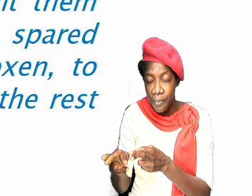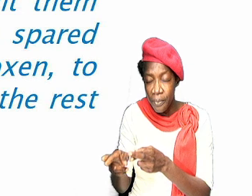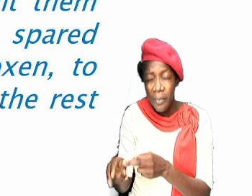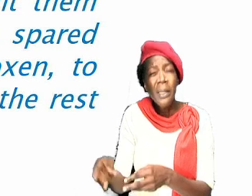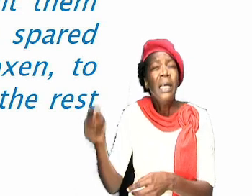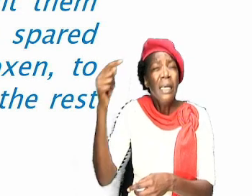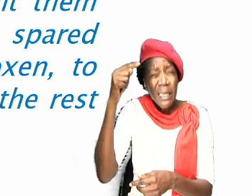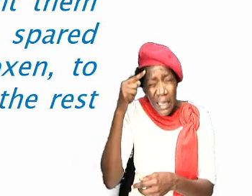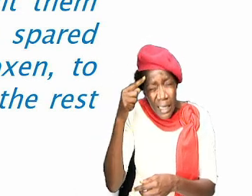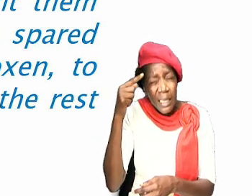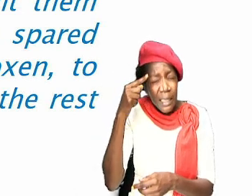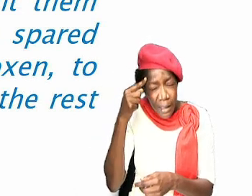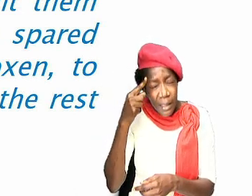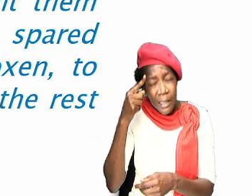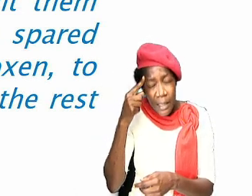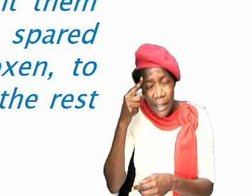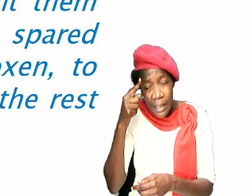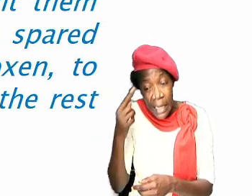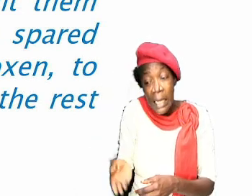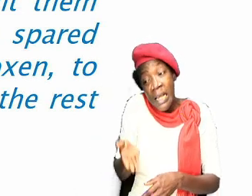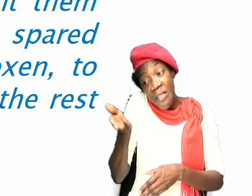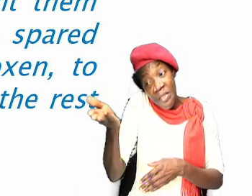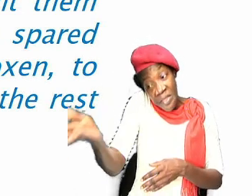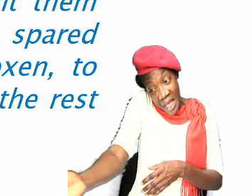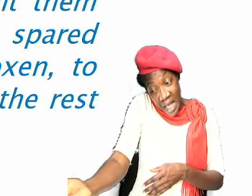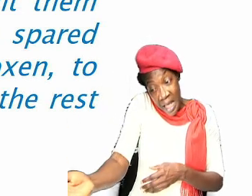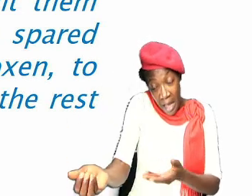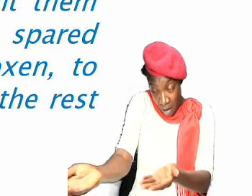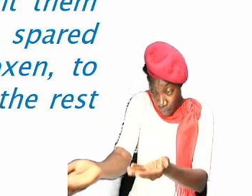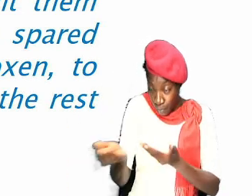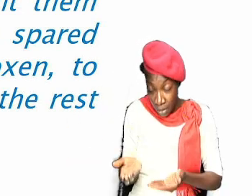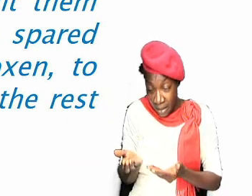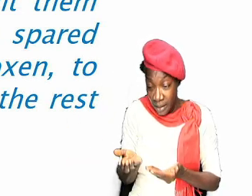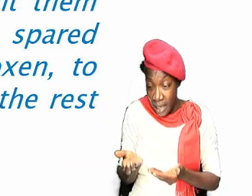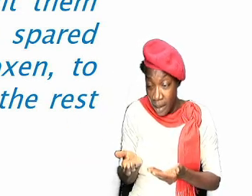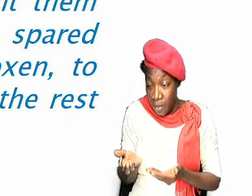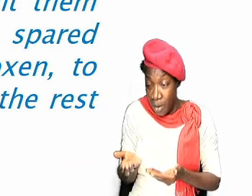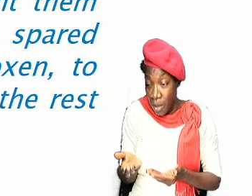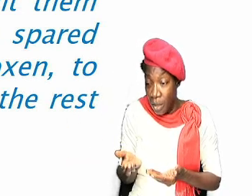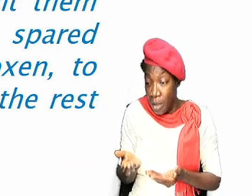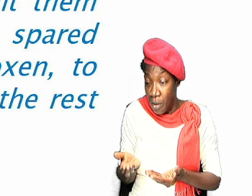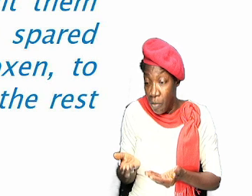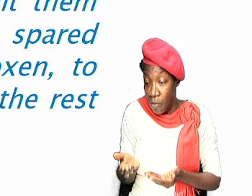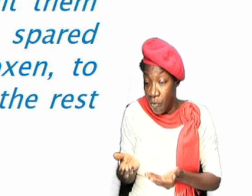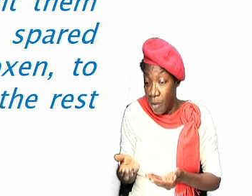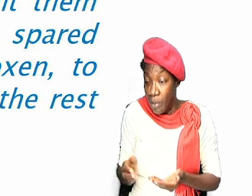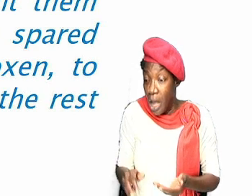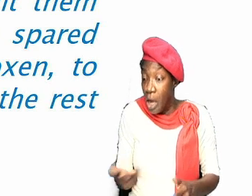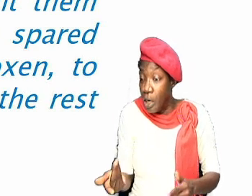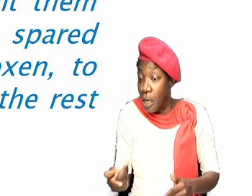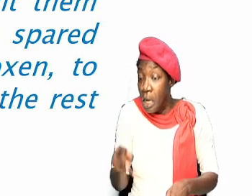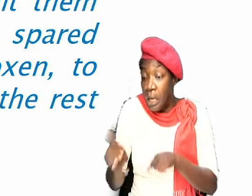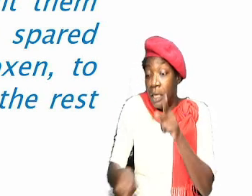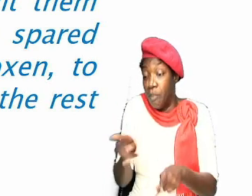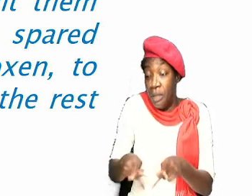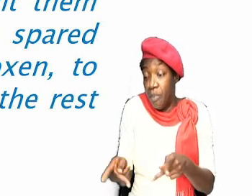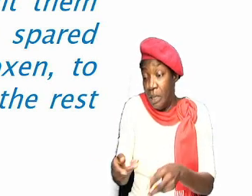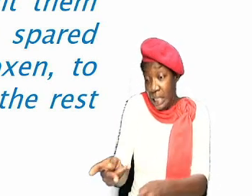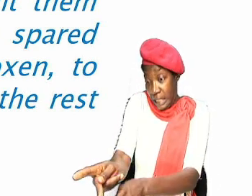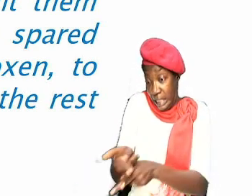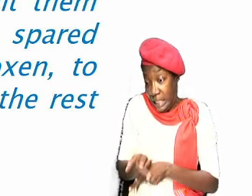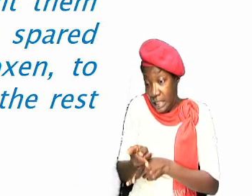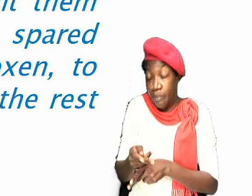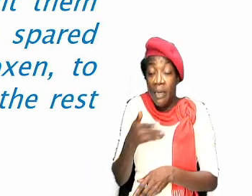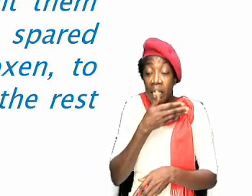note of the scripture. But he said, they have brought them from the Amalekites, for the people speared the best of the sheep and